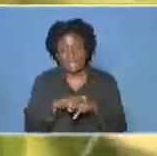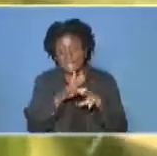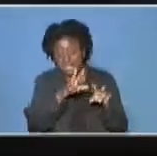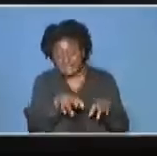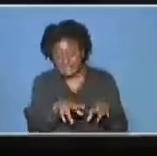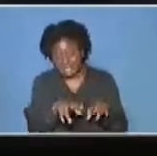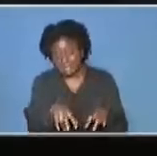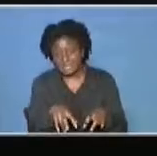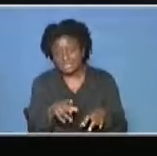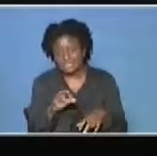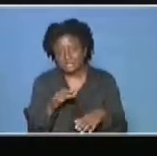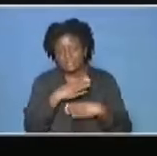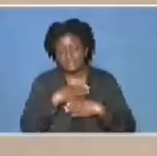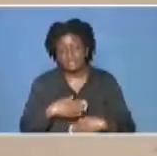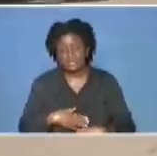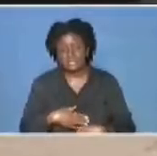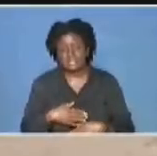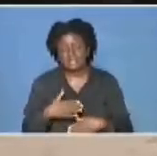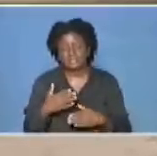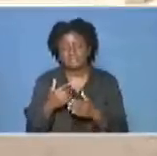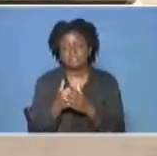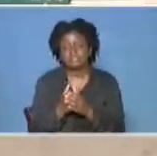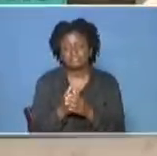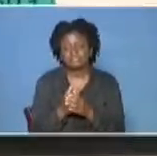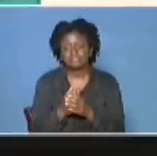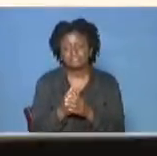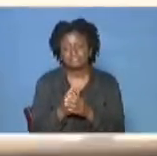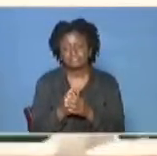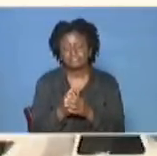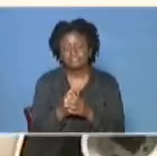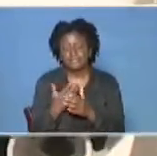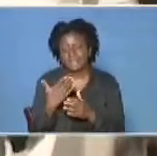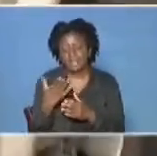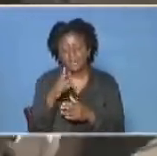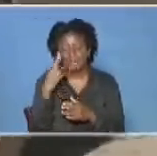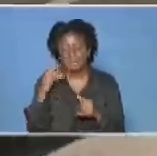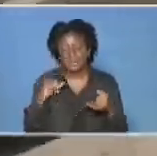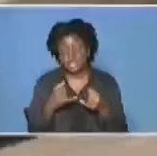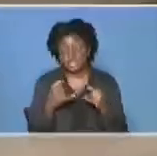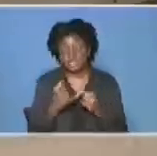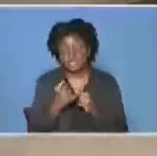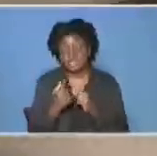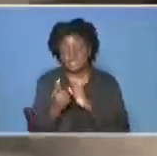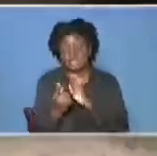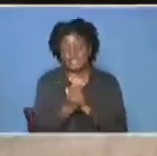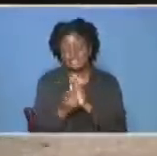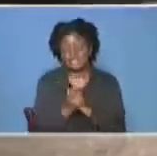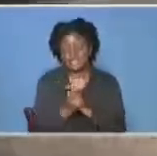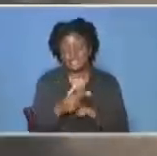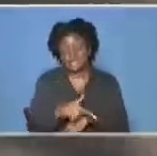of the body, there was injuries that was consistent